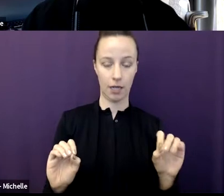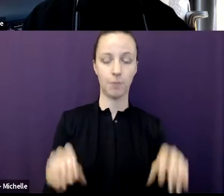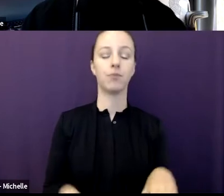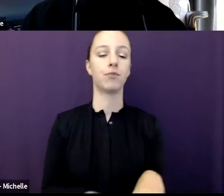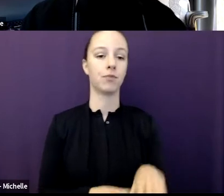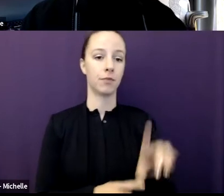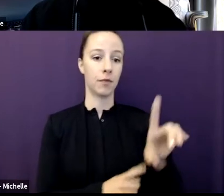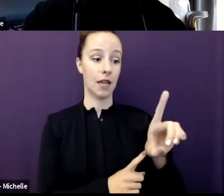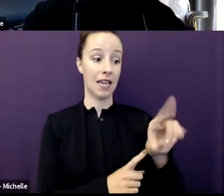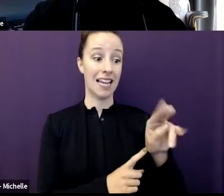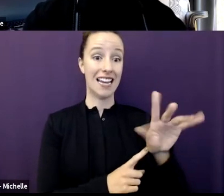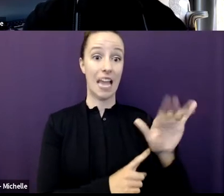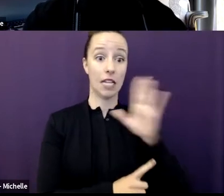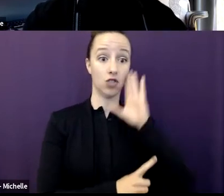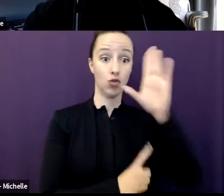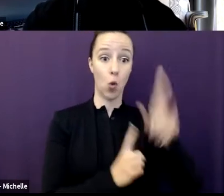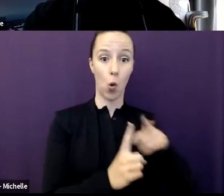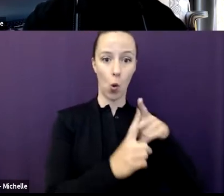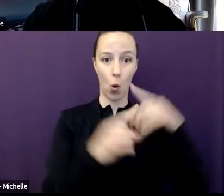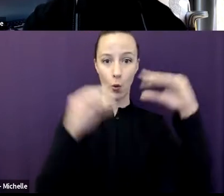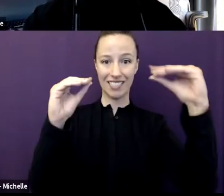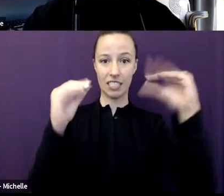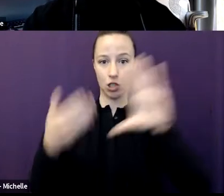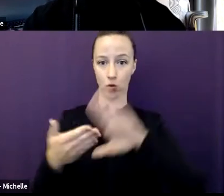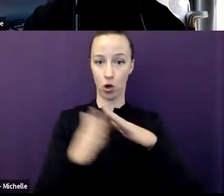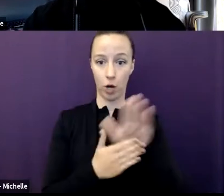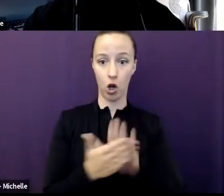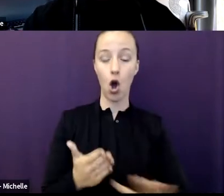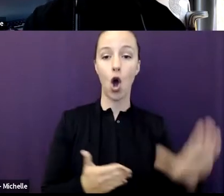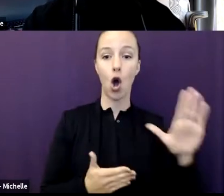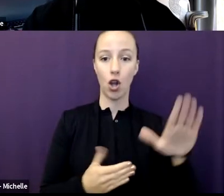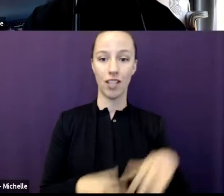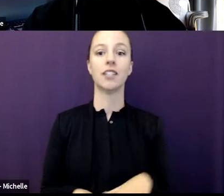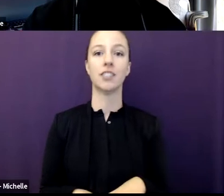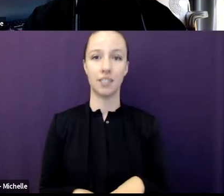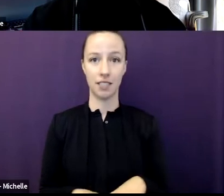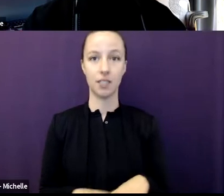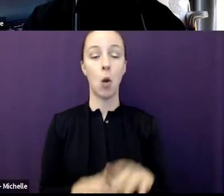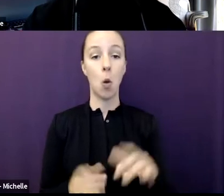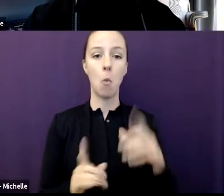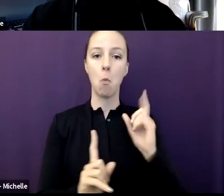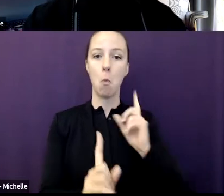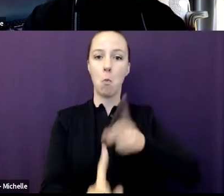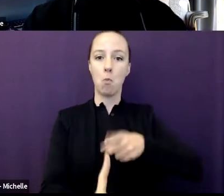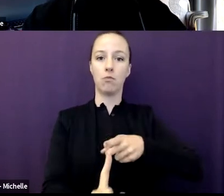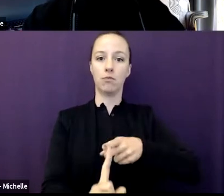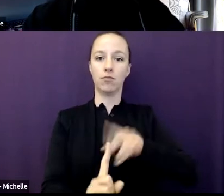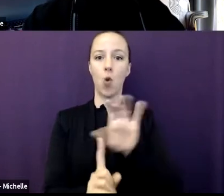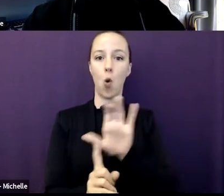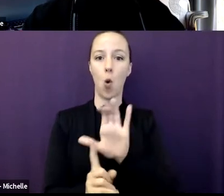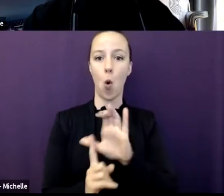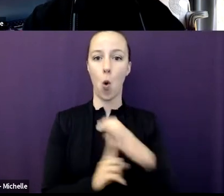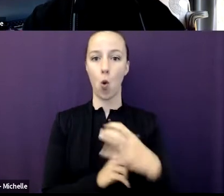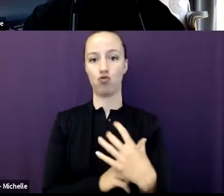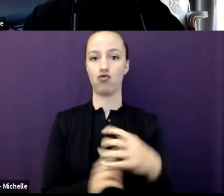Danny's future goal is to teach at a community college courses in cultural studies. And